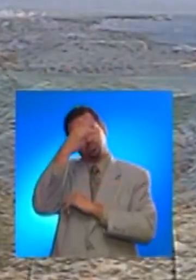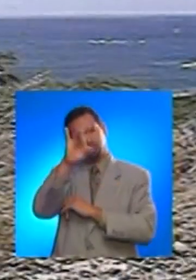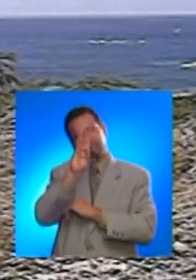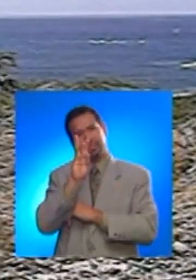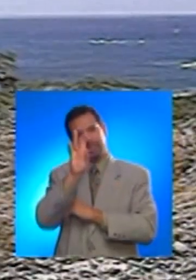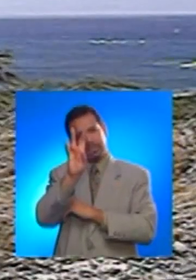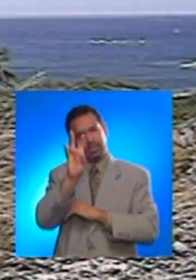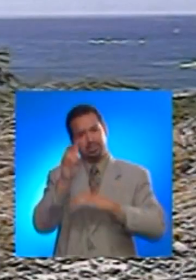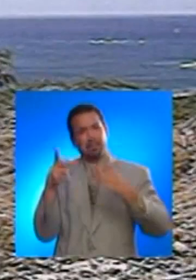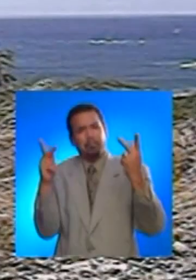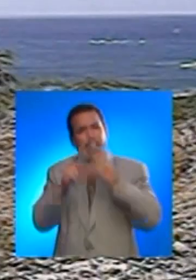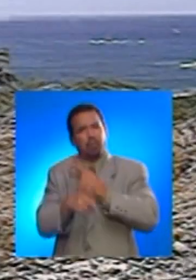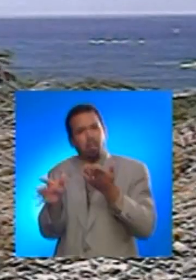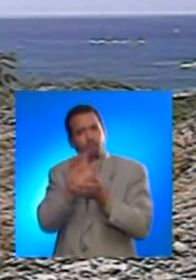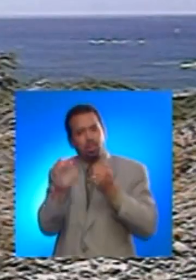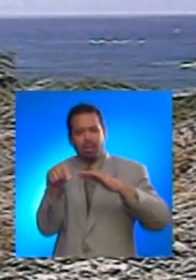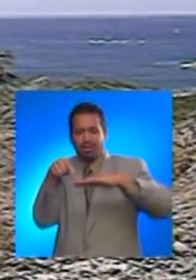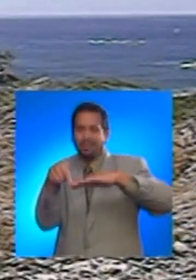in 1867.